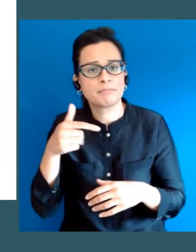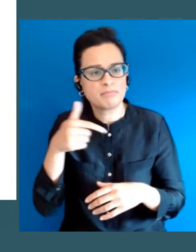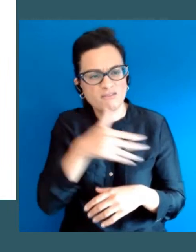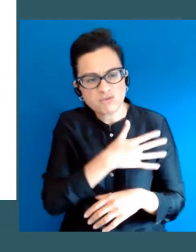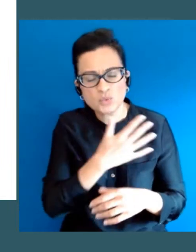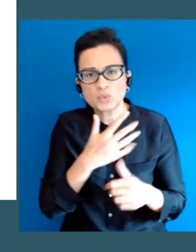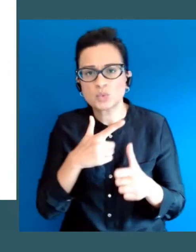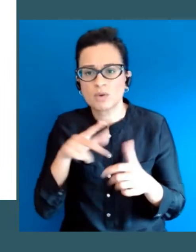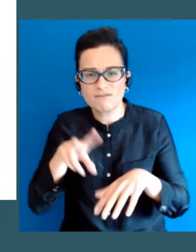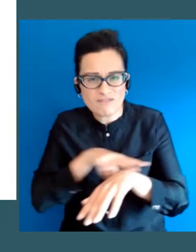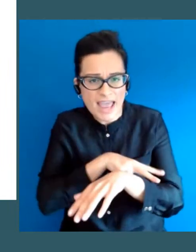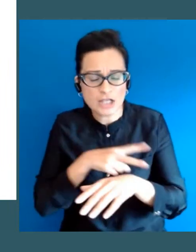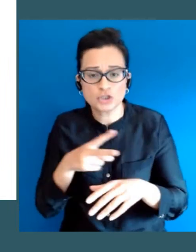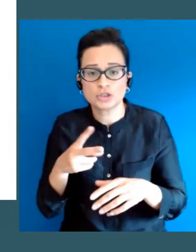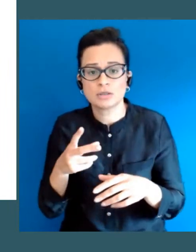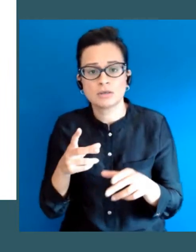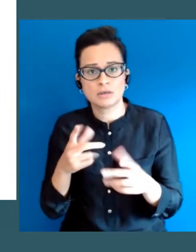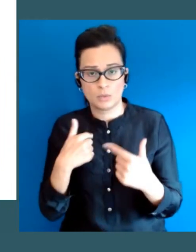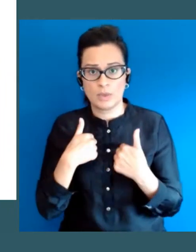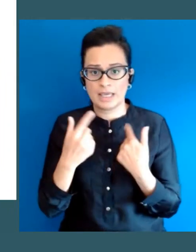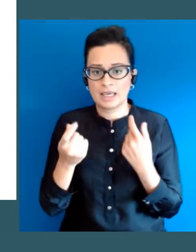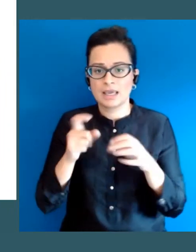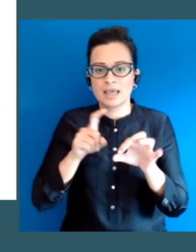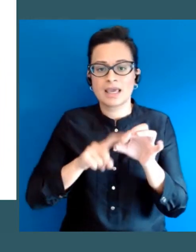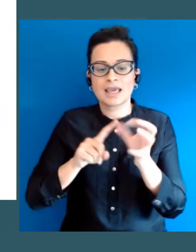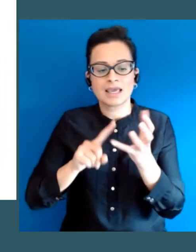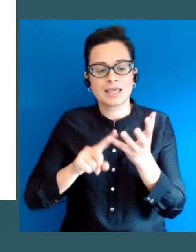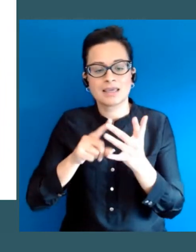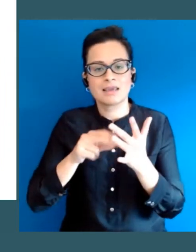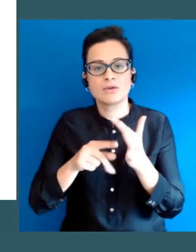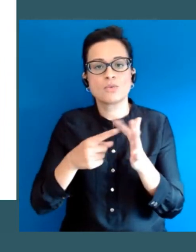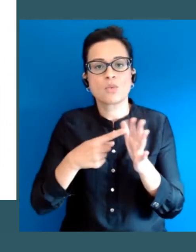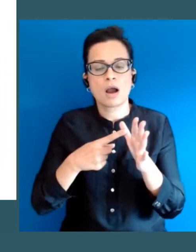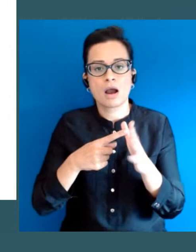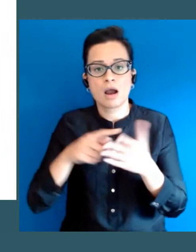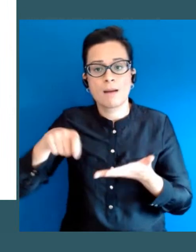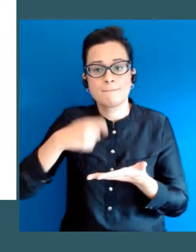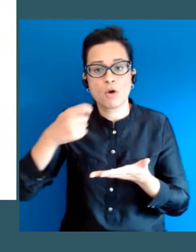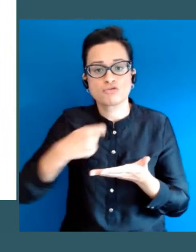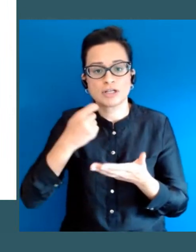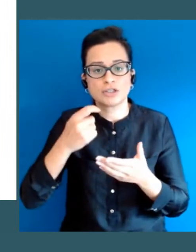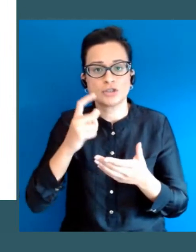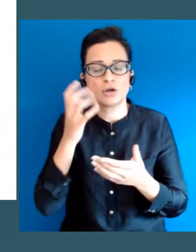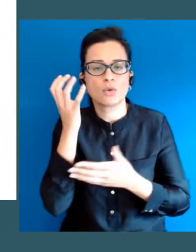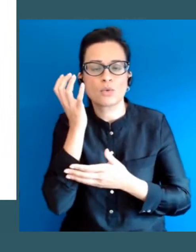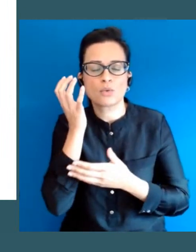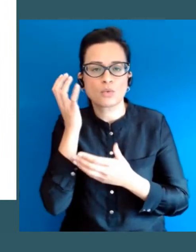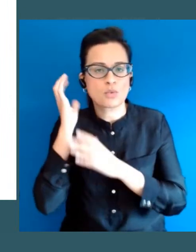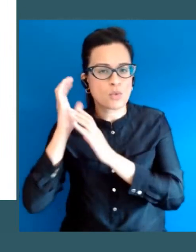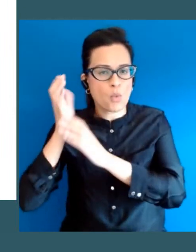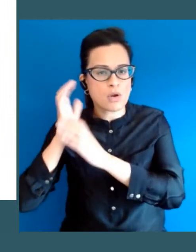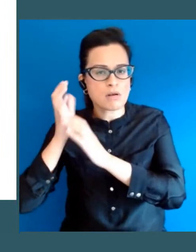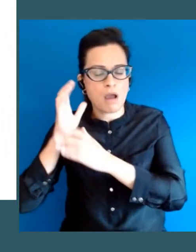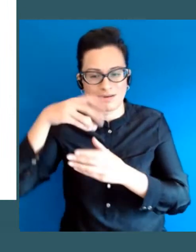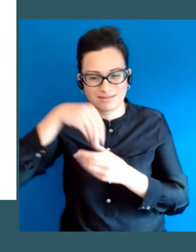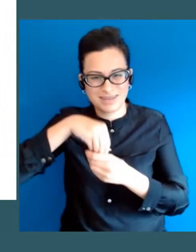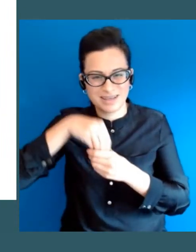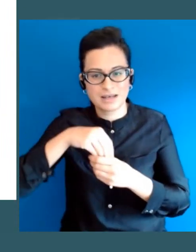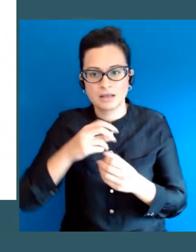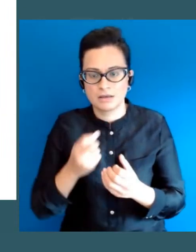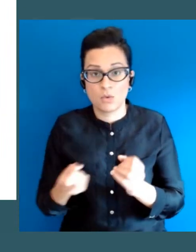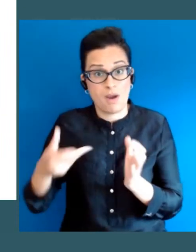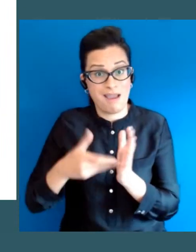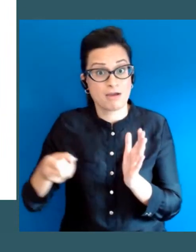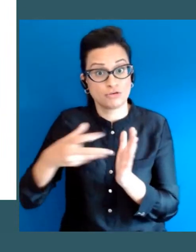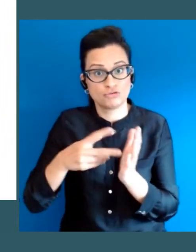also had managed a quinoa porridge that mum was using a coconut-based milk that was full of extra vitamins and minerals. So we were